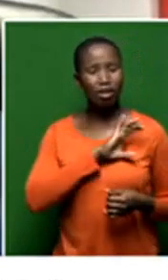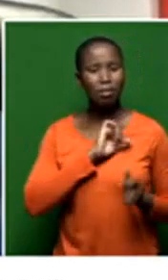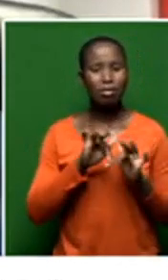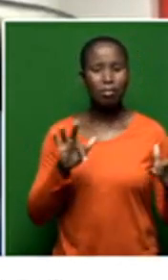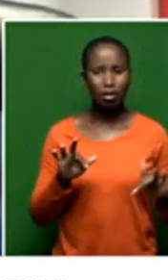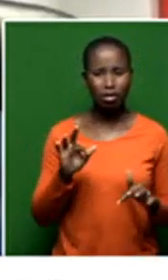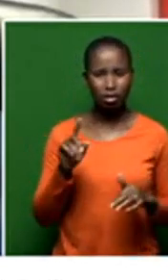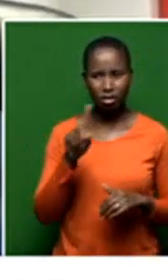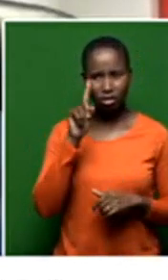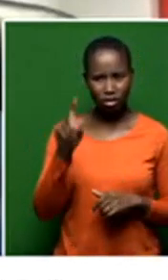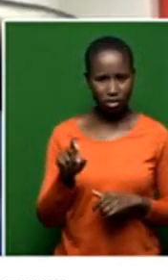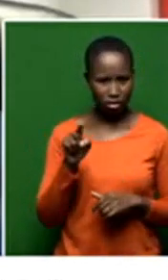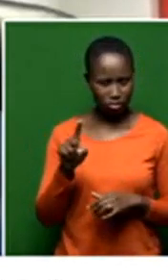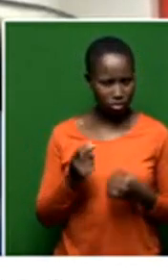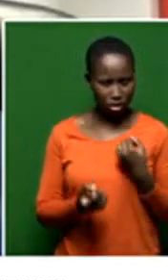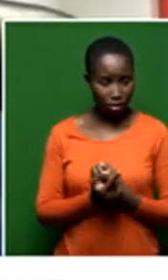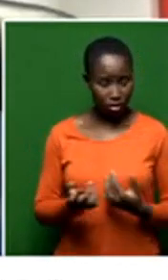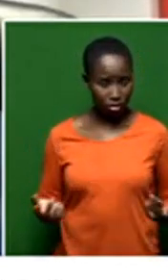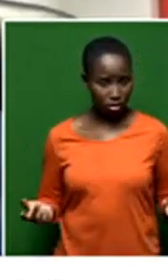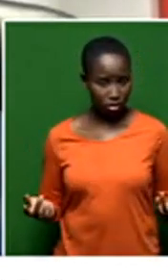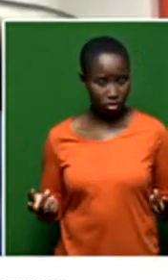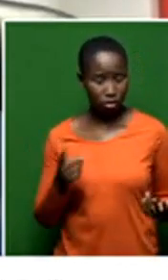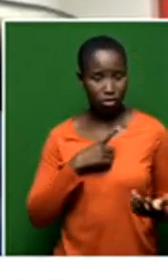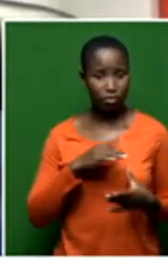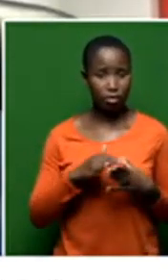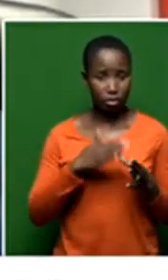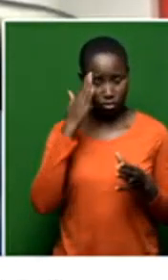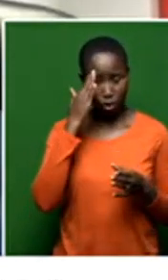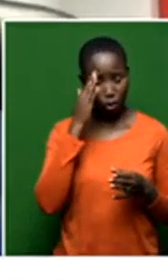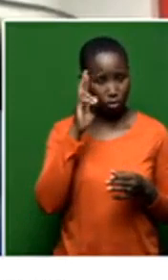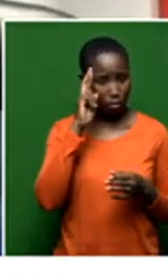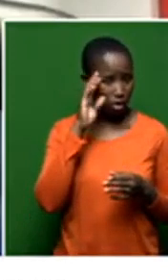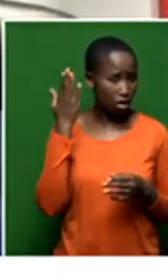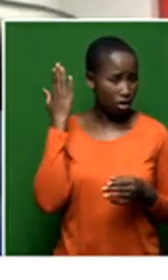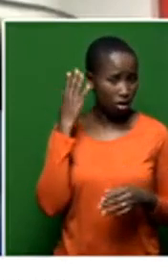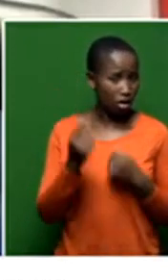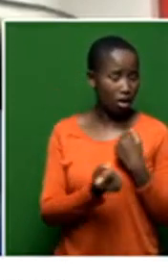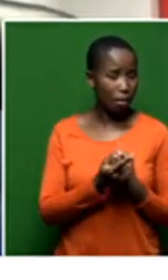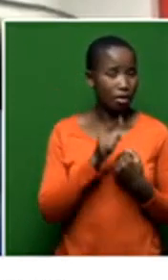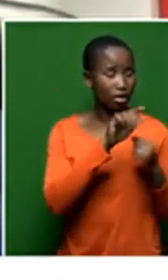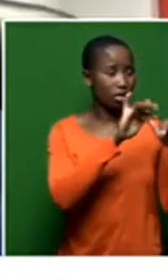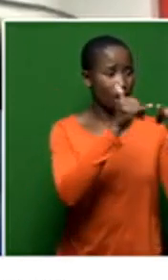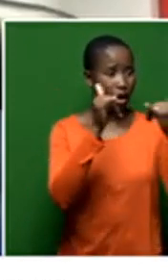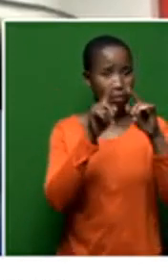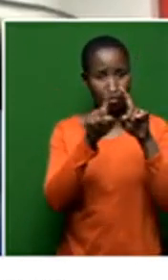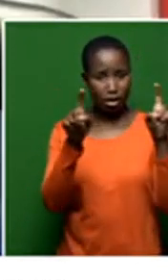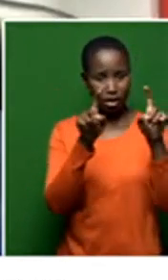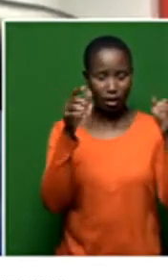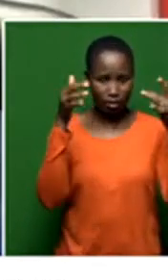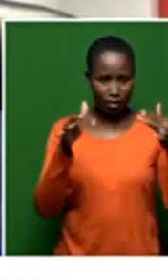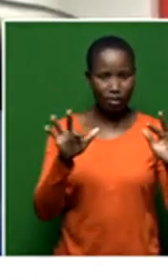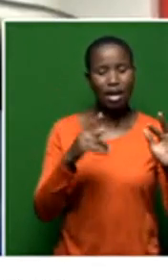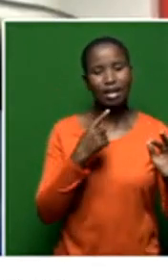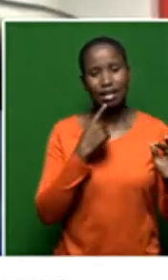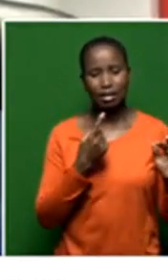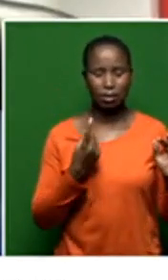is this really going to happen? Because we know of what's happened in the past with service providers, where it seems